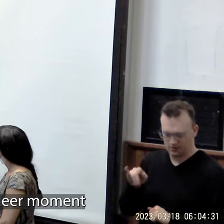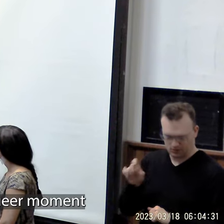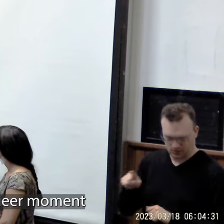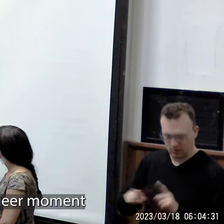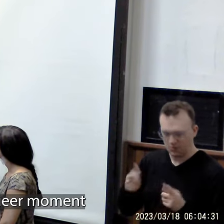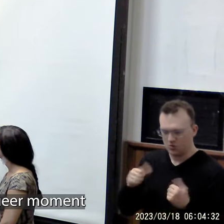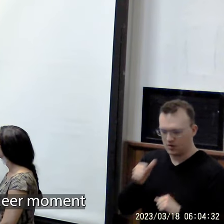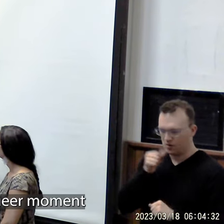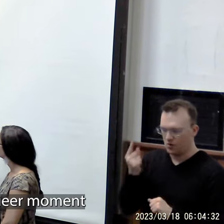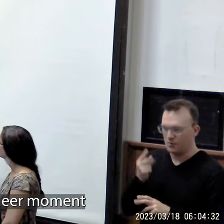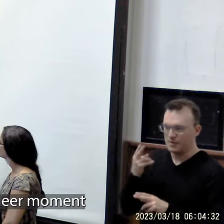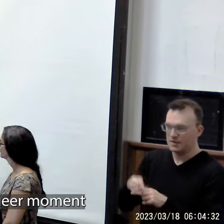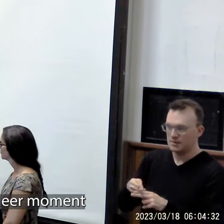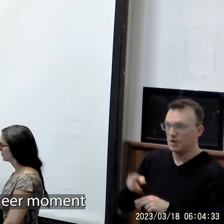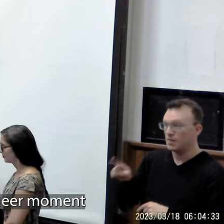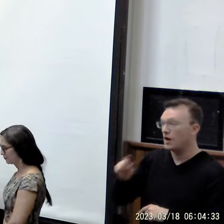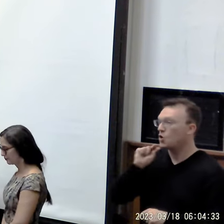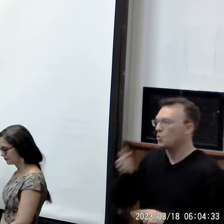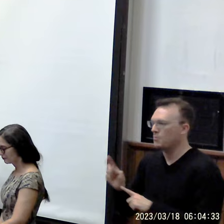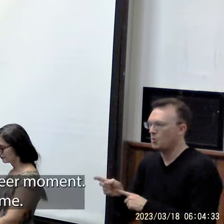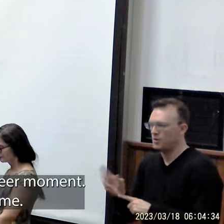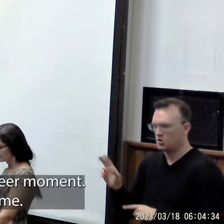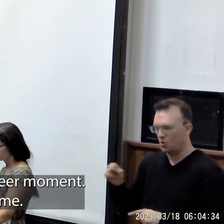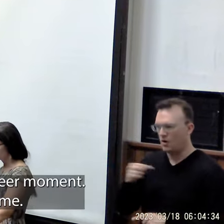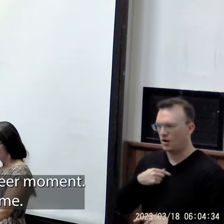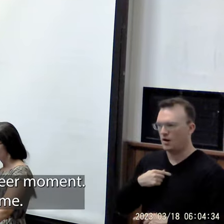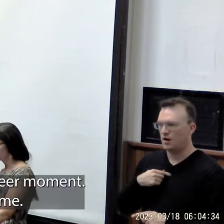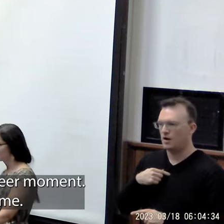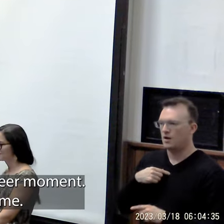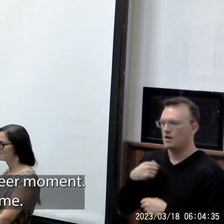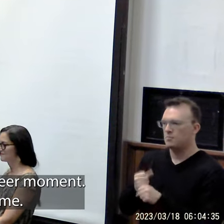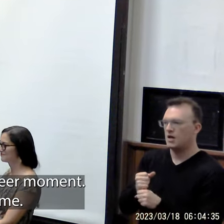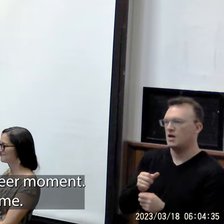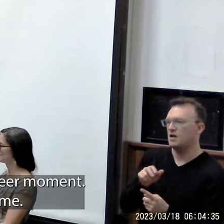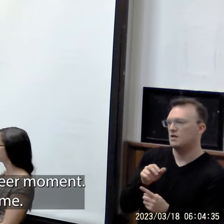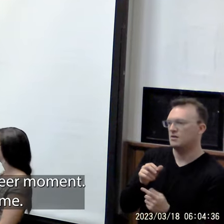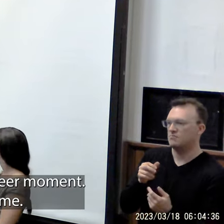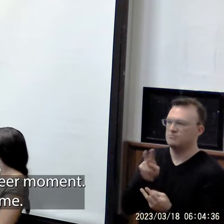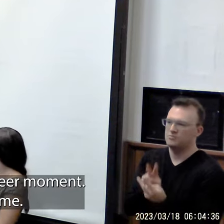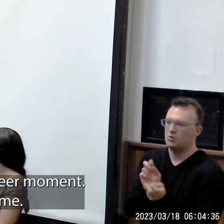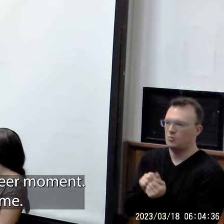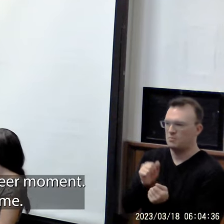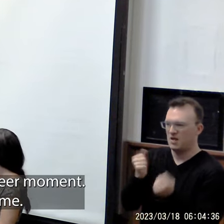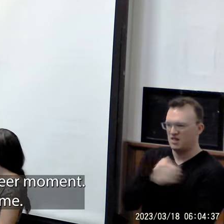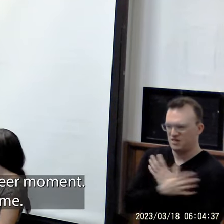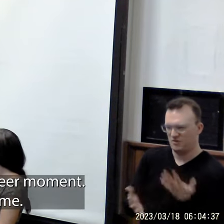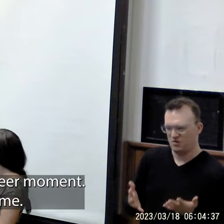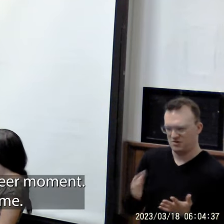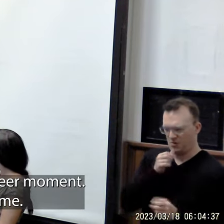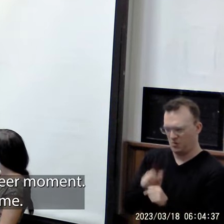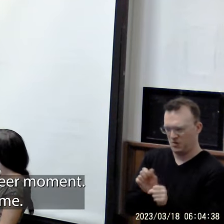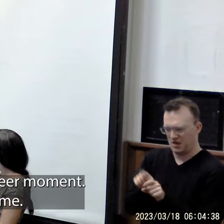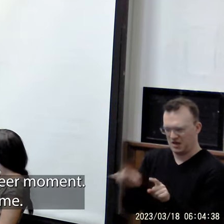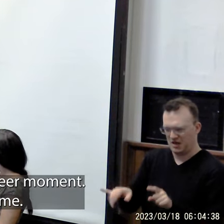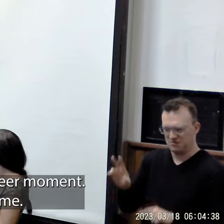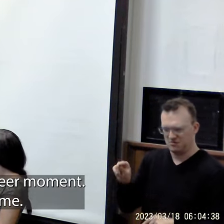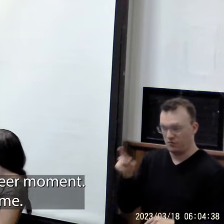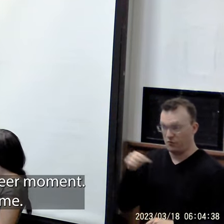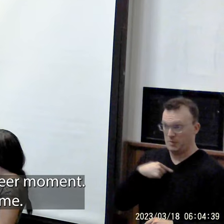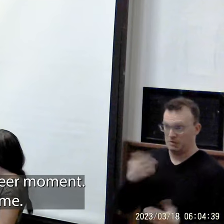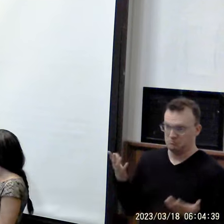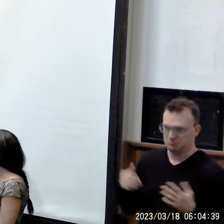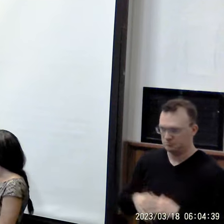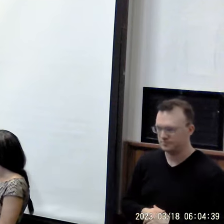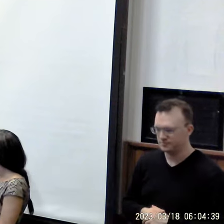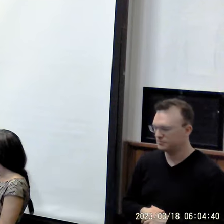I try not to always name it, always not, this is the queer moment. I'm making love to my lover, this is the queer moment. It doesn't quite work that way for me. Yeah. Yeah. I